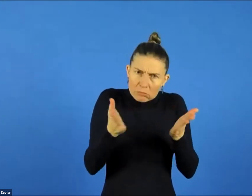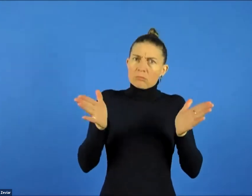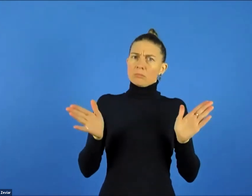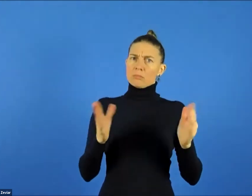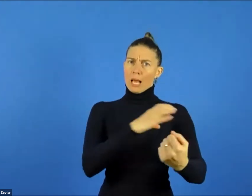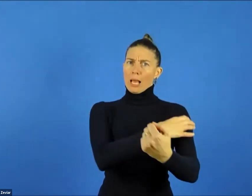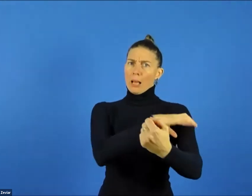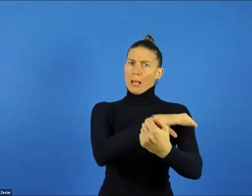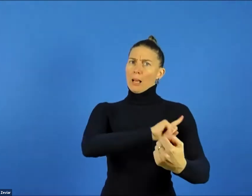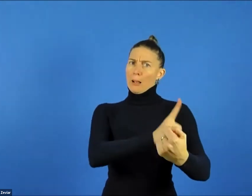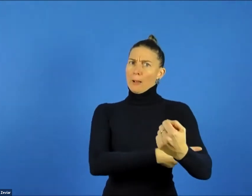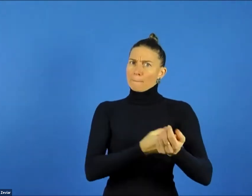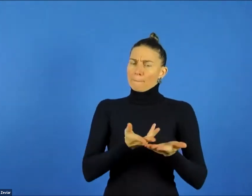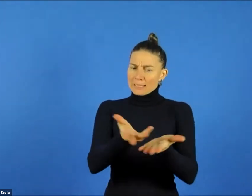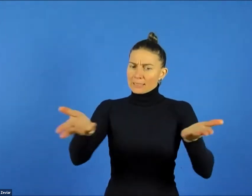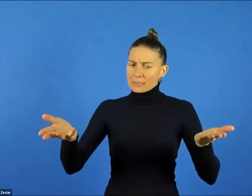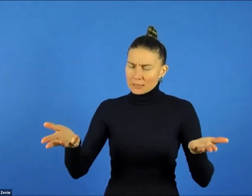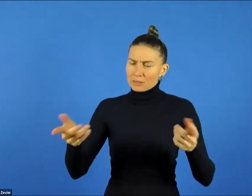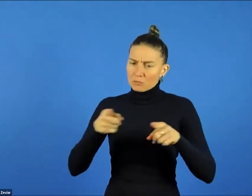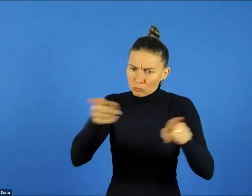stakeholders. We have series of the